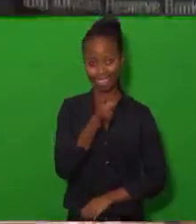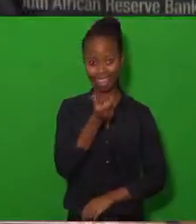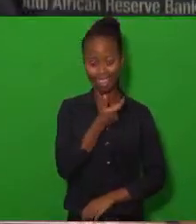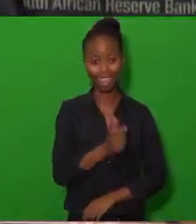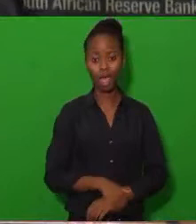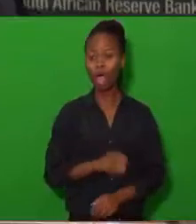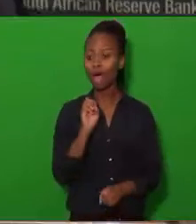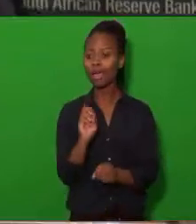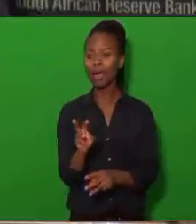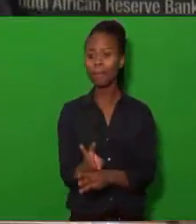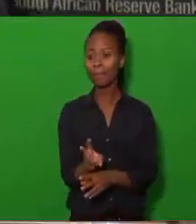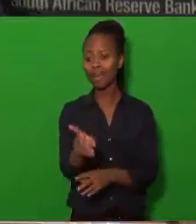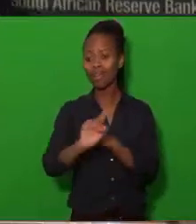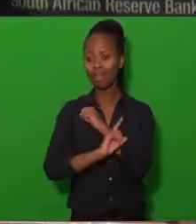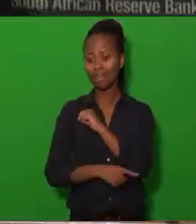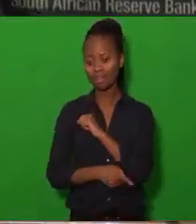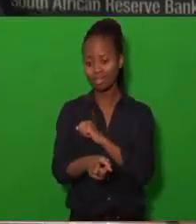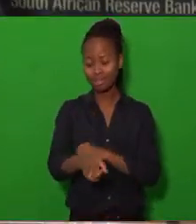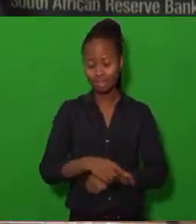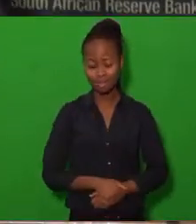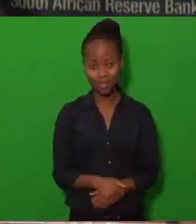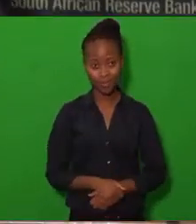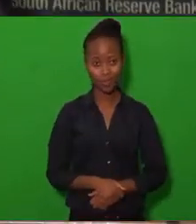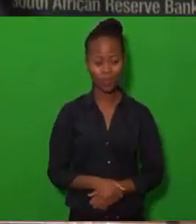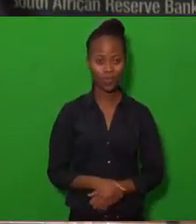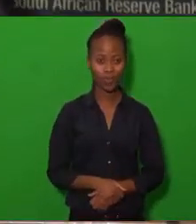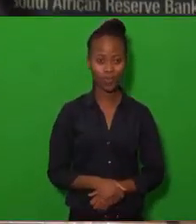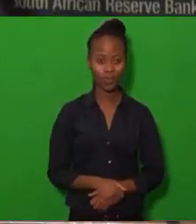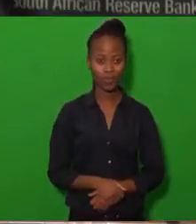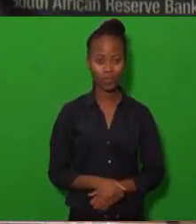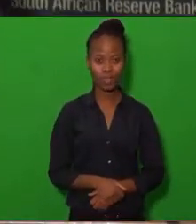Oh, ma'am, okay, you are the last one then, because